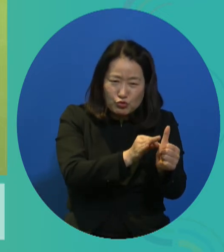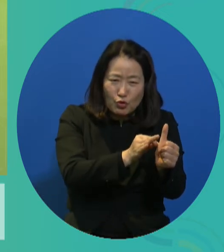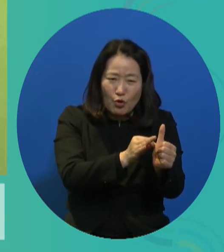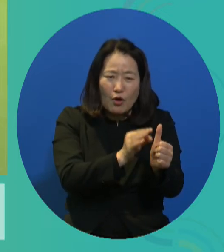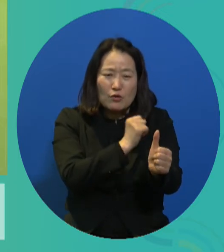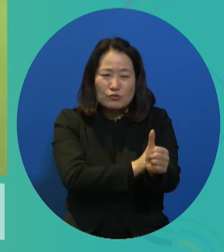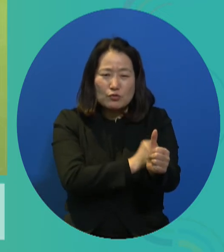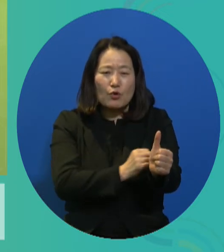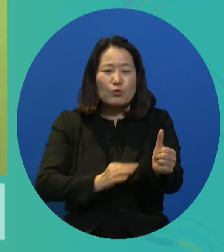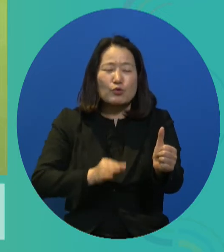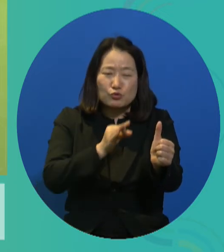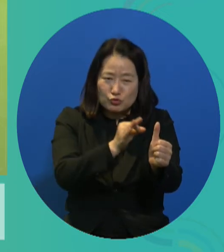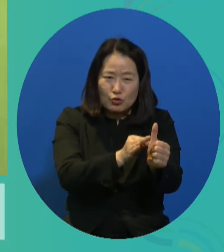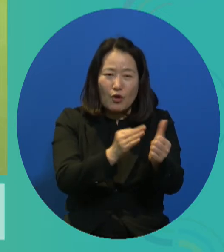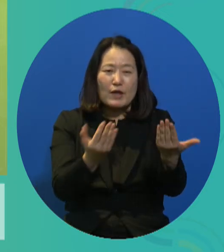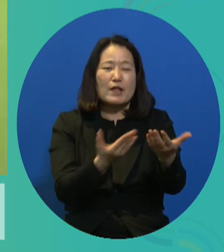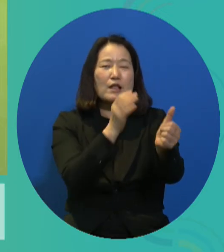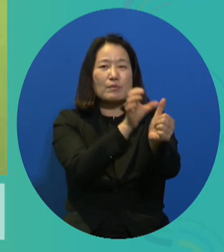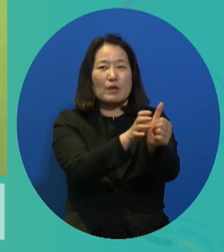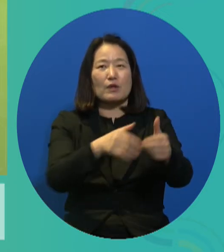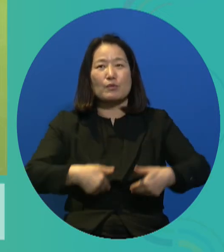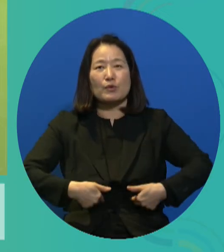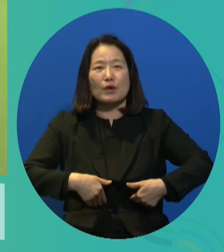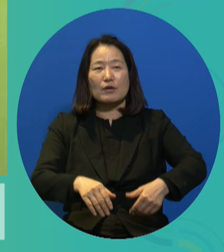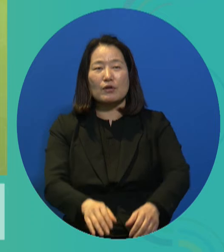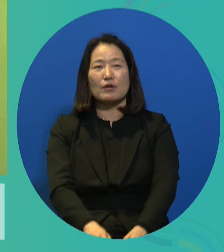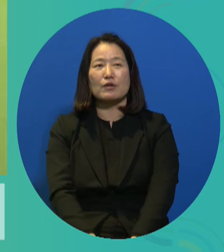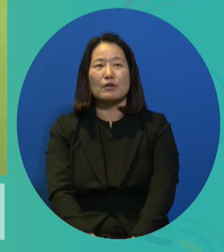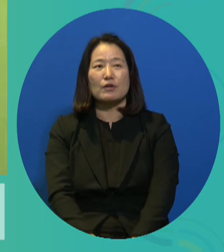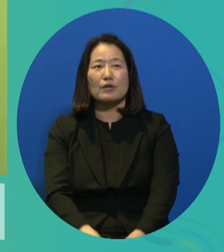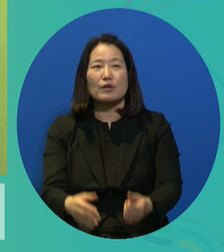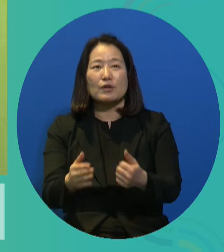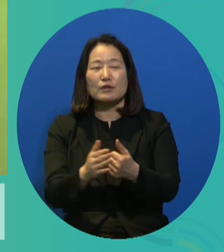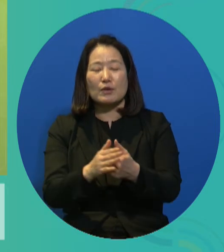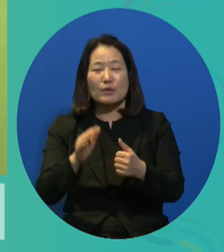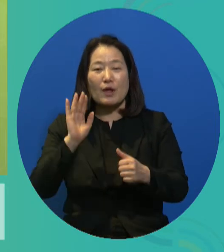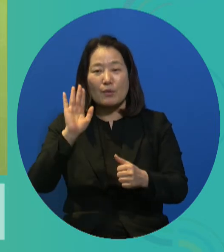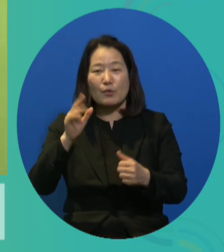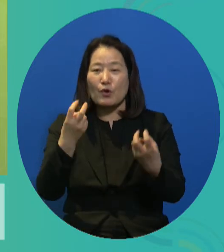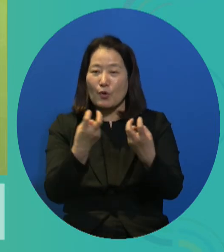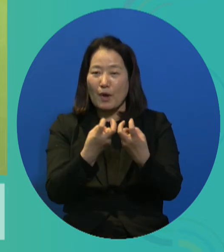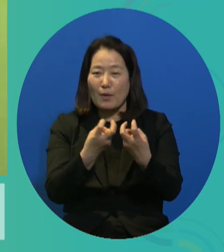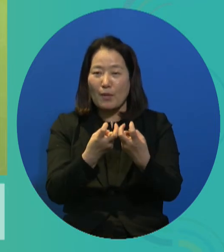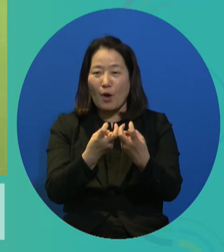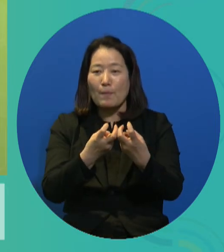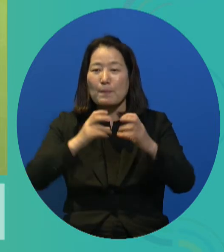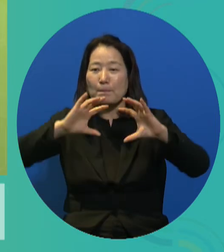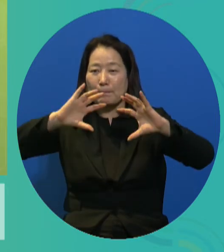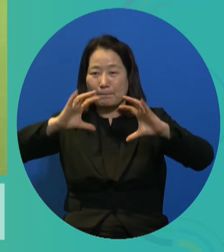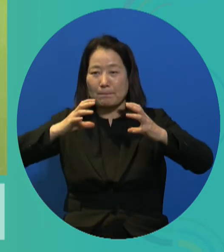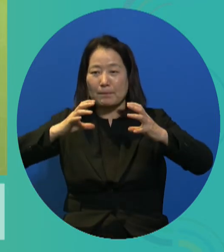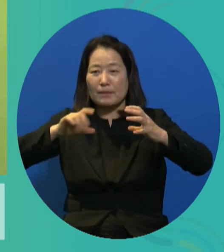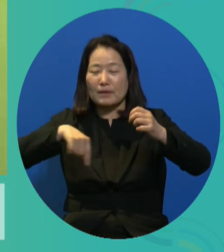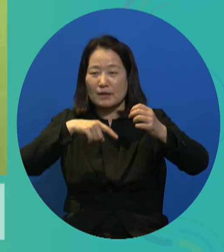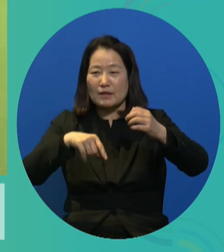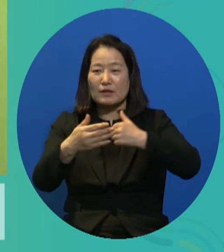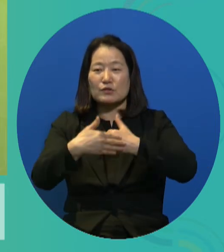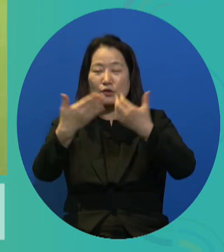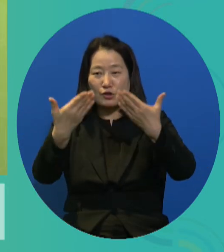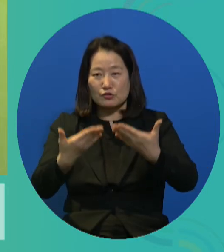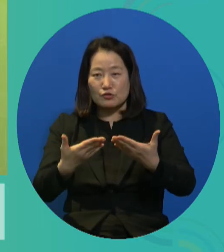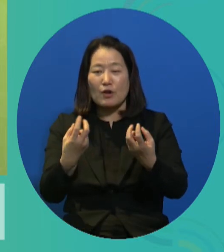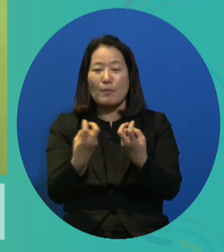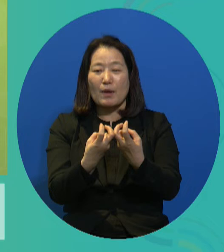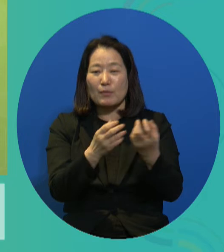litigation, which is why in that case, this kind of UN mechanism would also not be accessible for the person